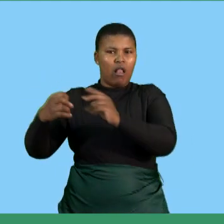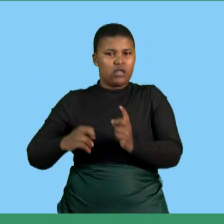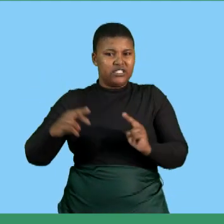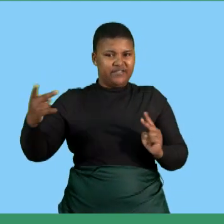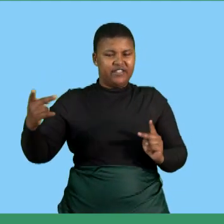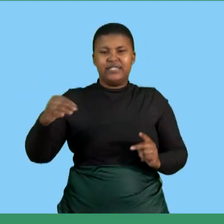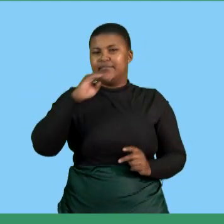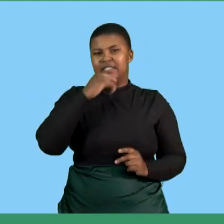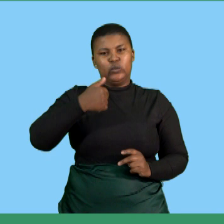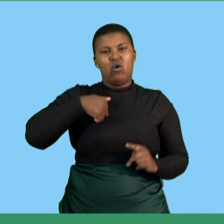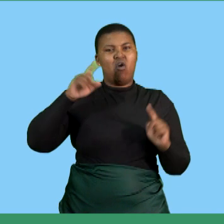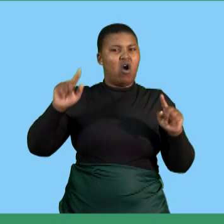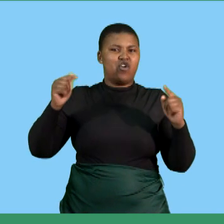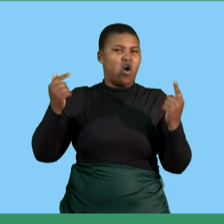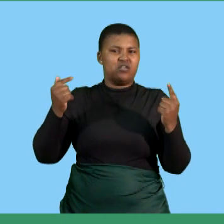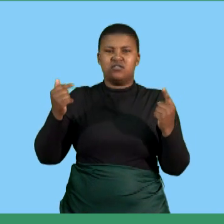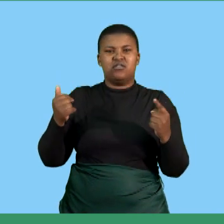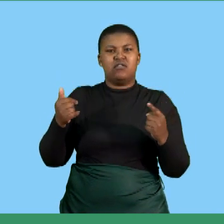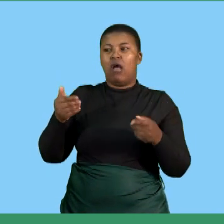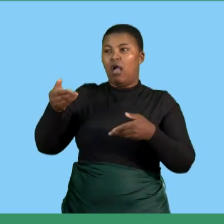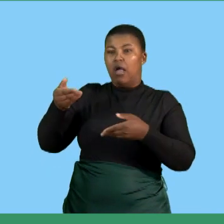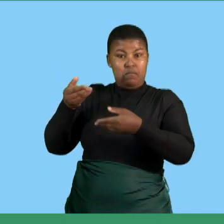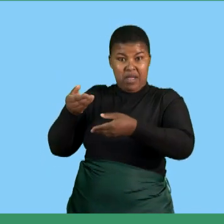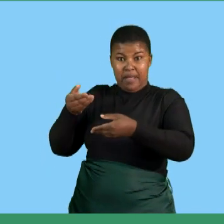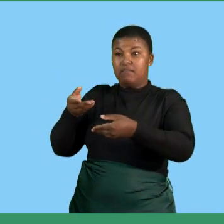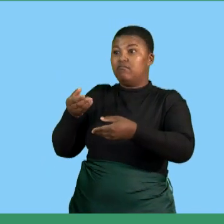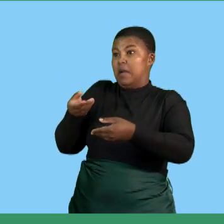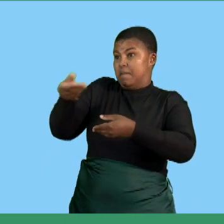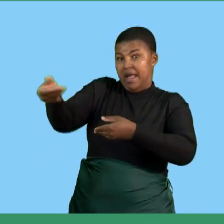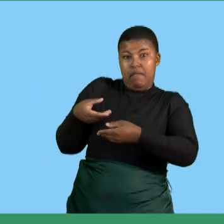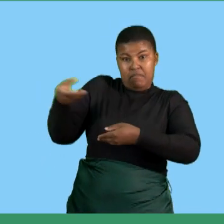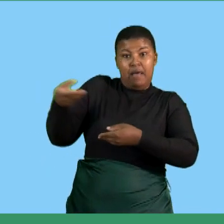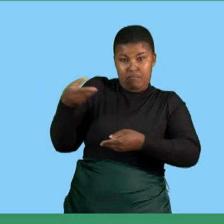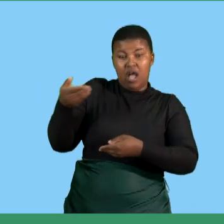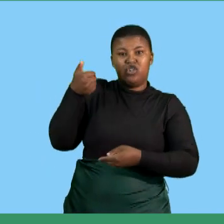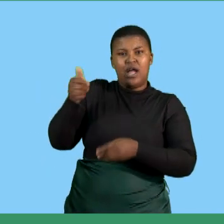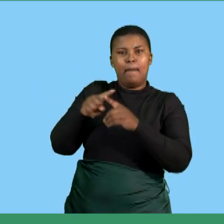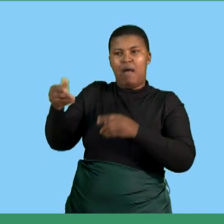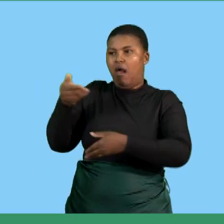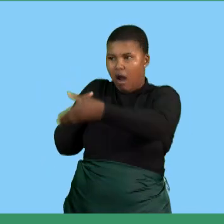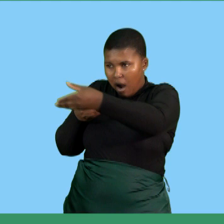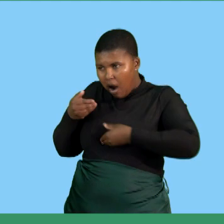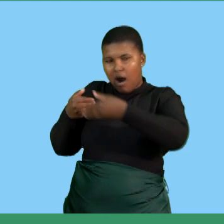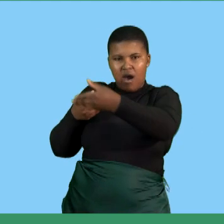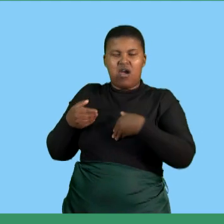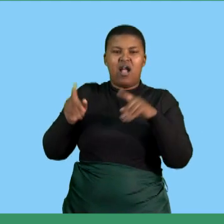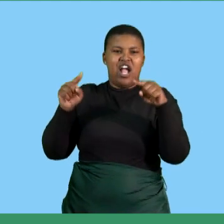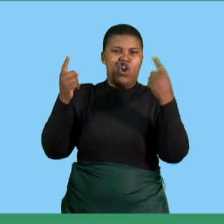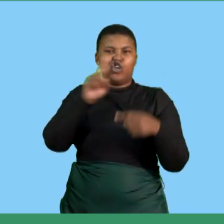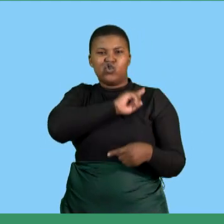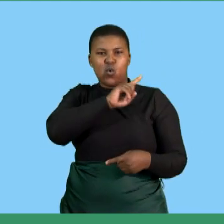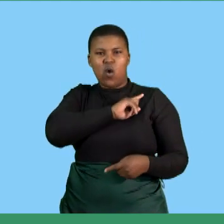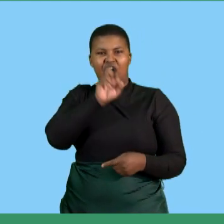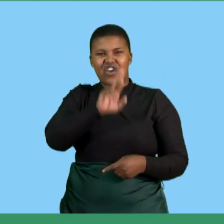currency, we will not be able to import as much products as it was when the currency